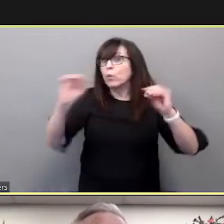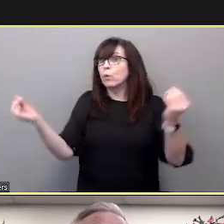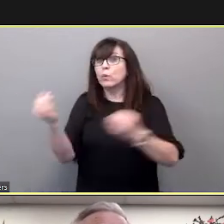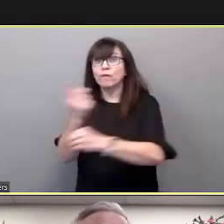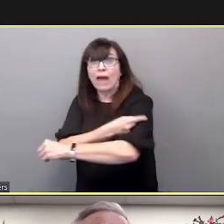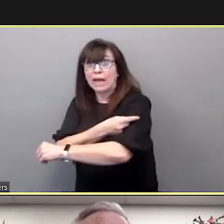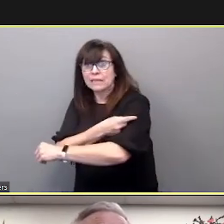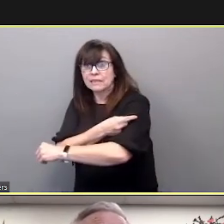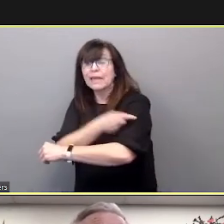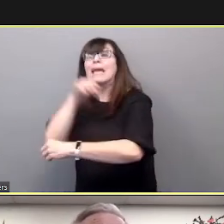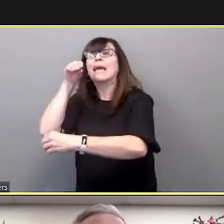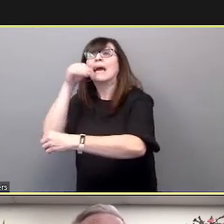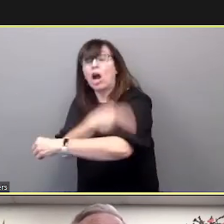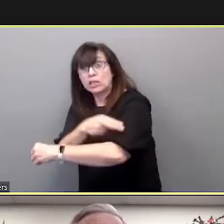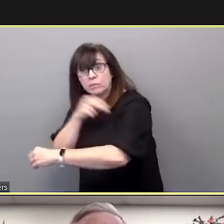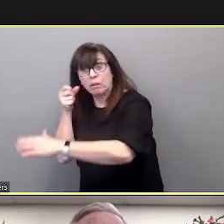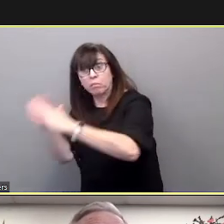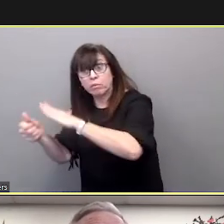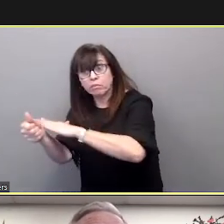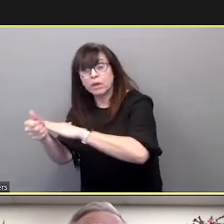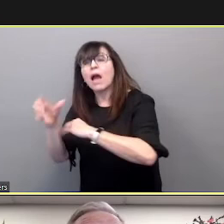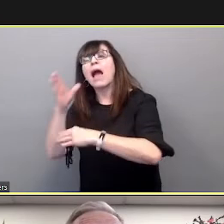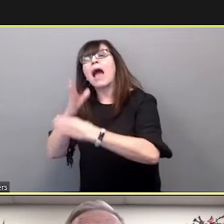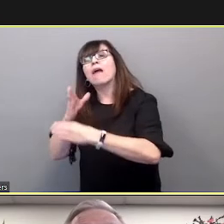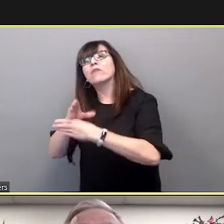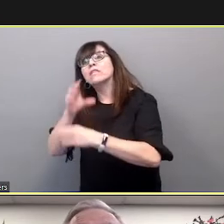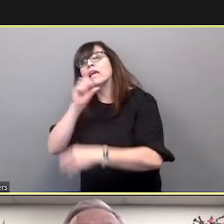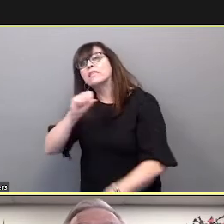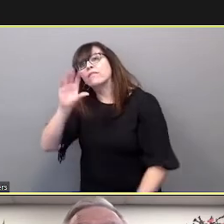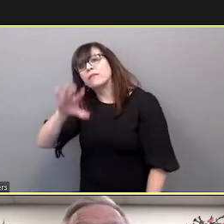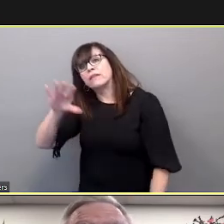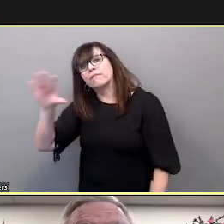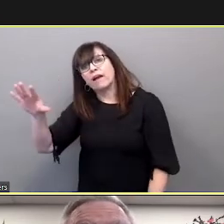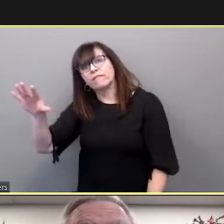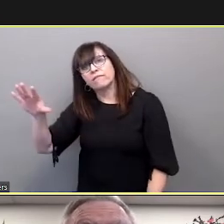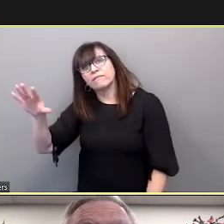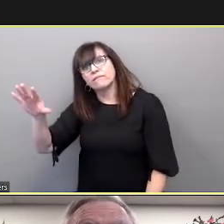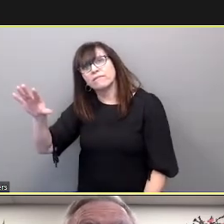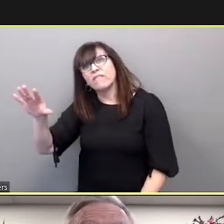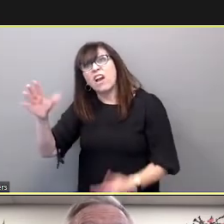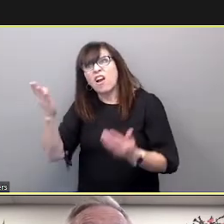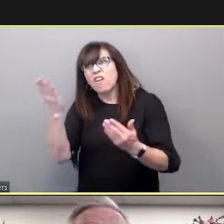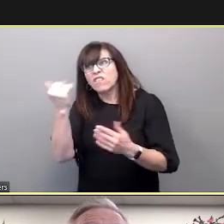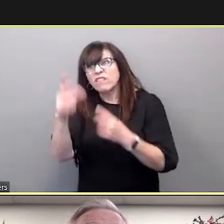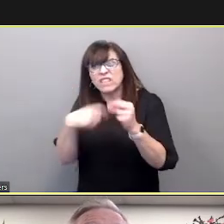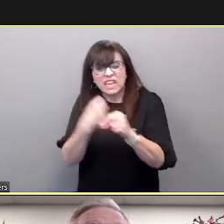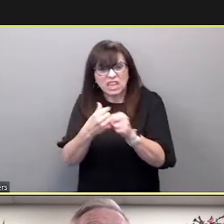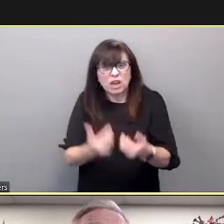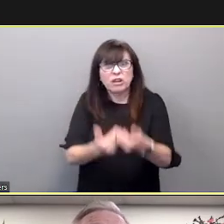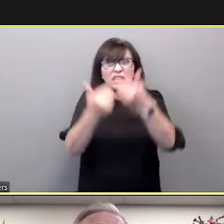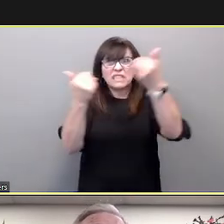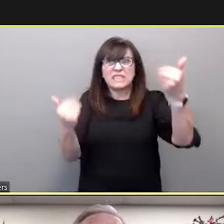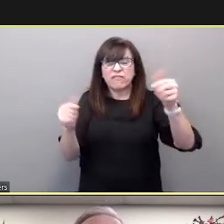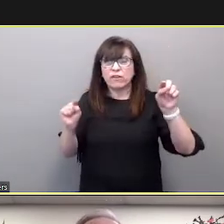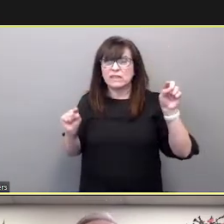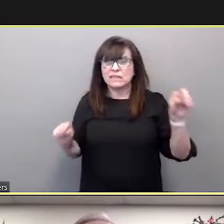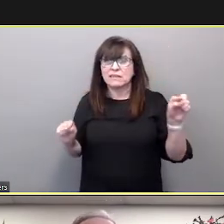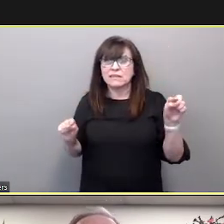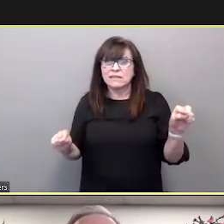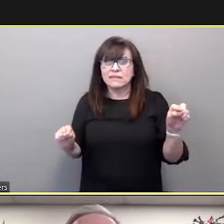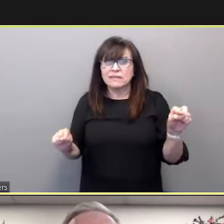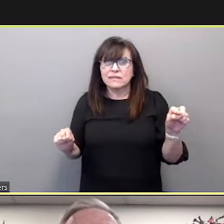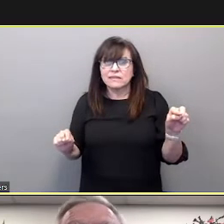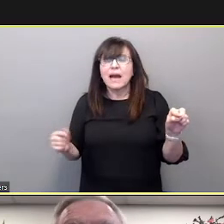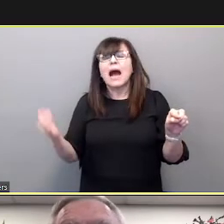unvaccinated and hospitalized, your average age is 55, a 15-year difference. And I know,